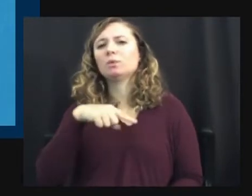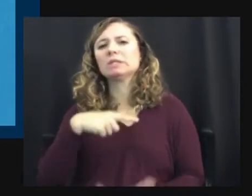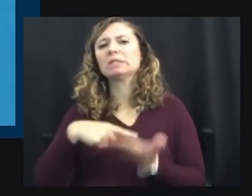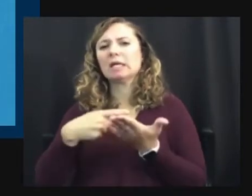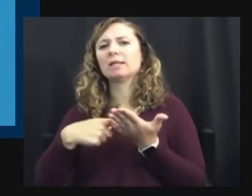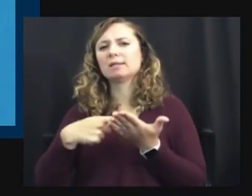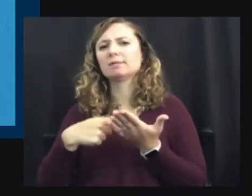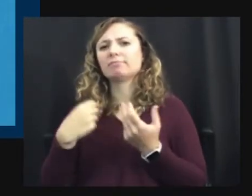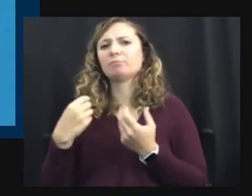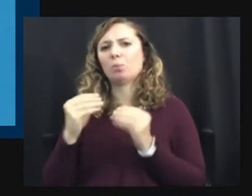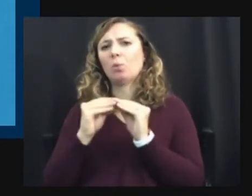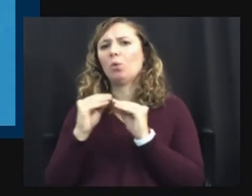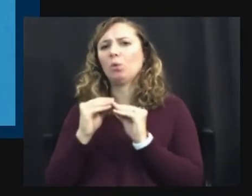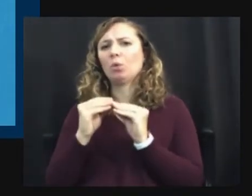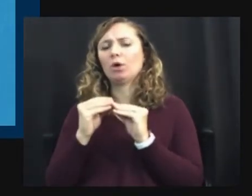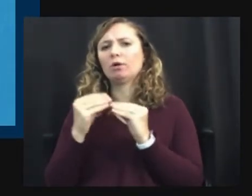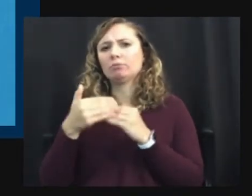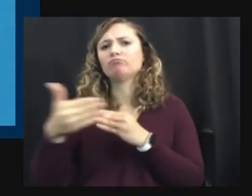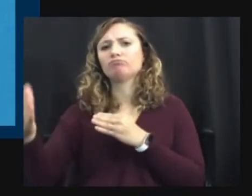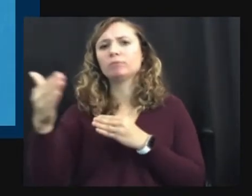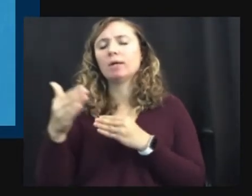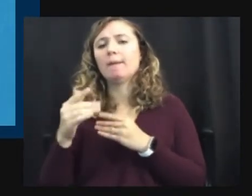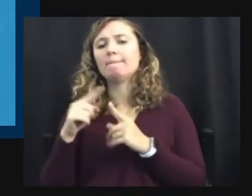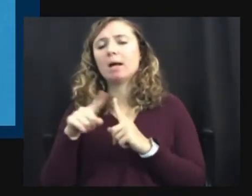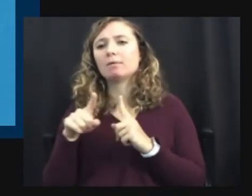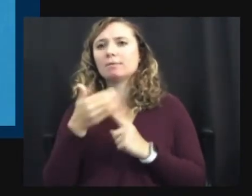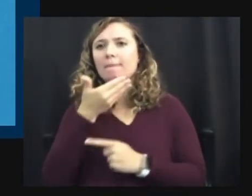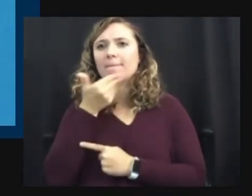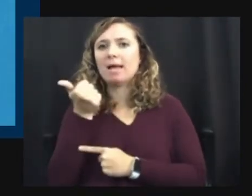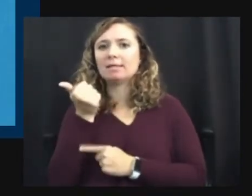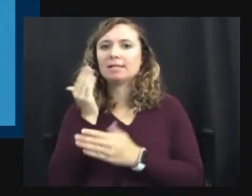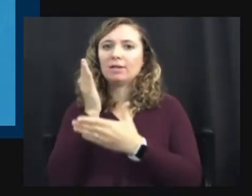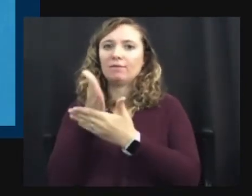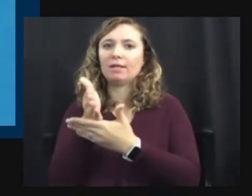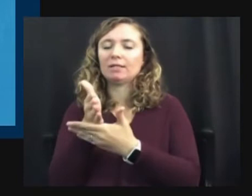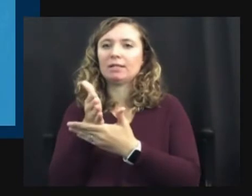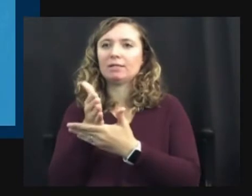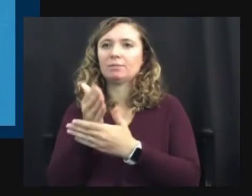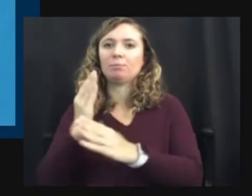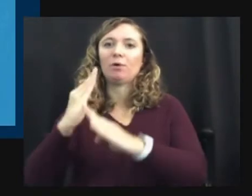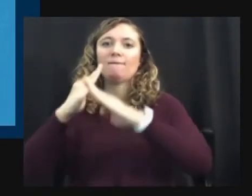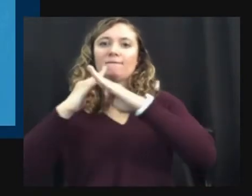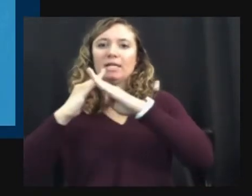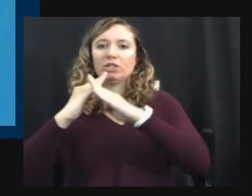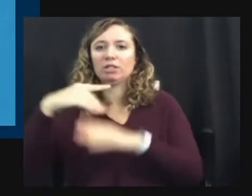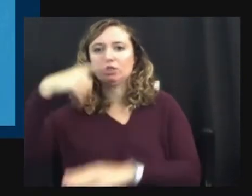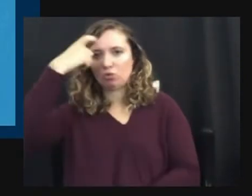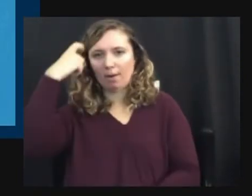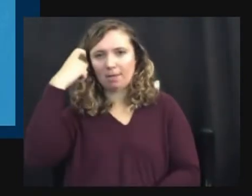that today, but the best intervention is prevention of trauma.